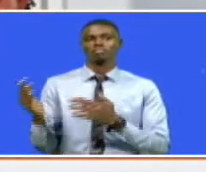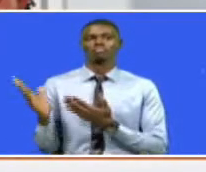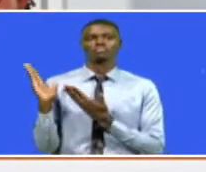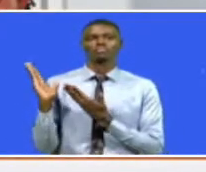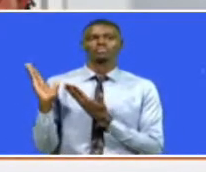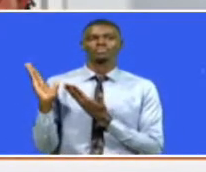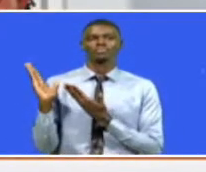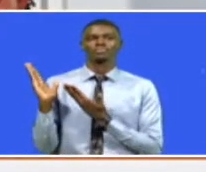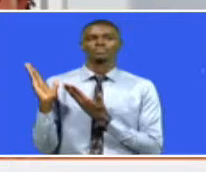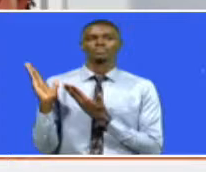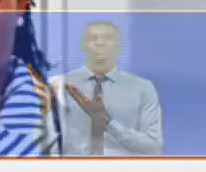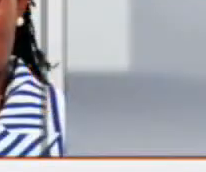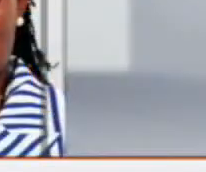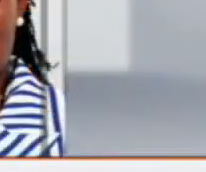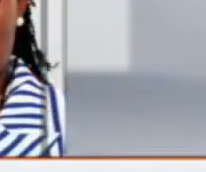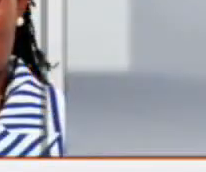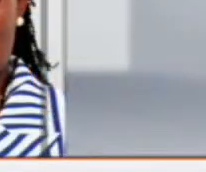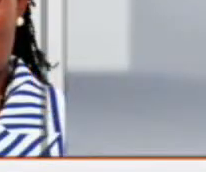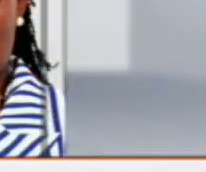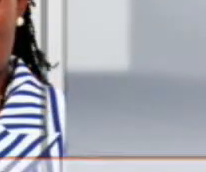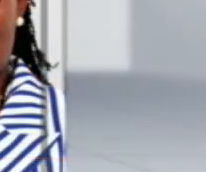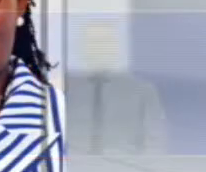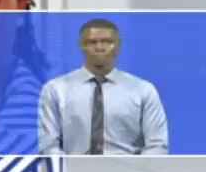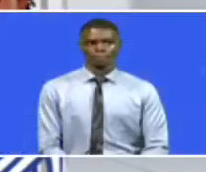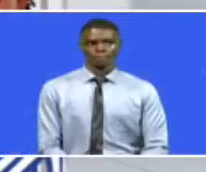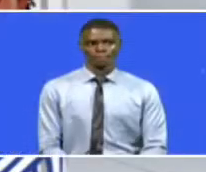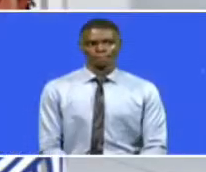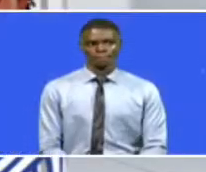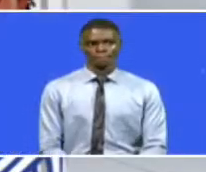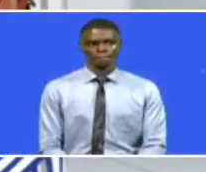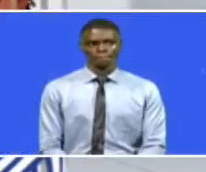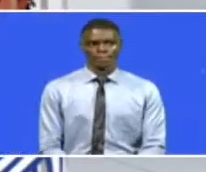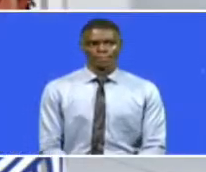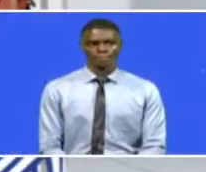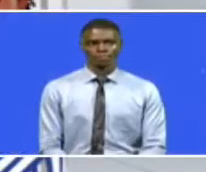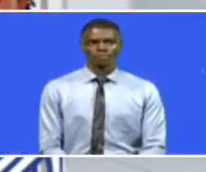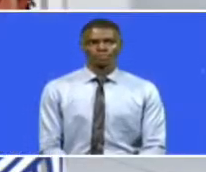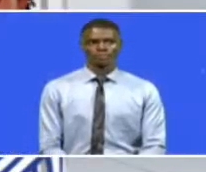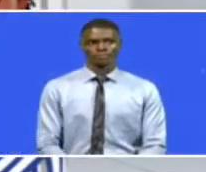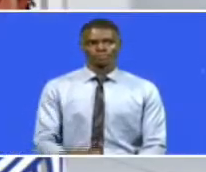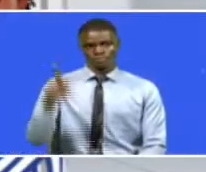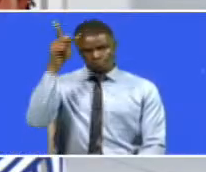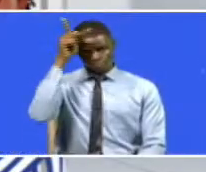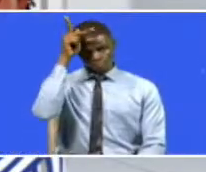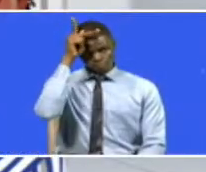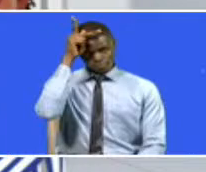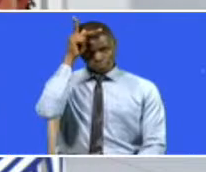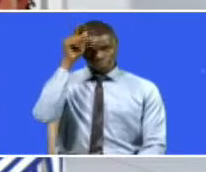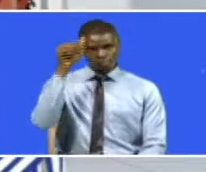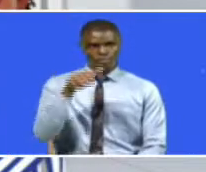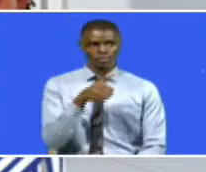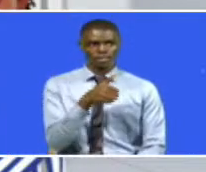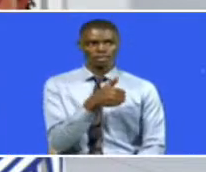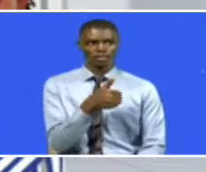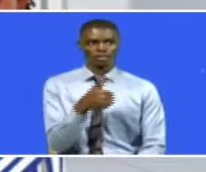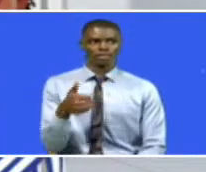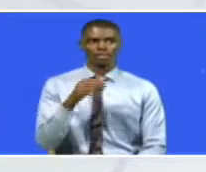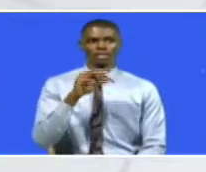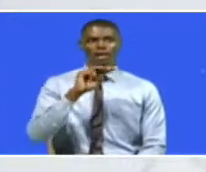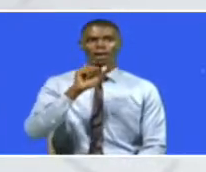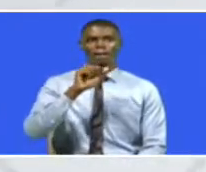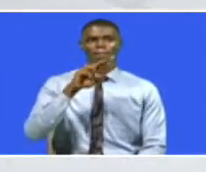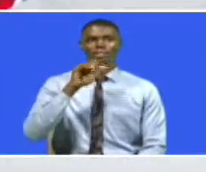Whip Boni Khalwale, Uasin Gishu Senator Jackson Mandago, Kiambu Senator Karungo Thangwa, and Ali Roba of Mandera